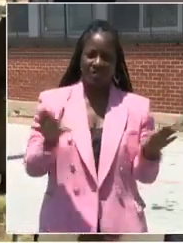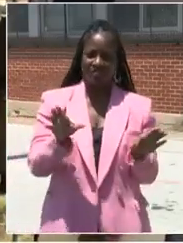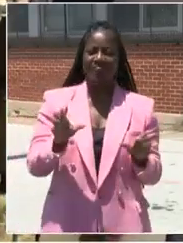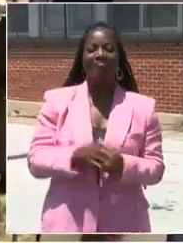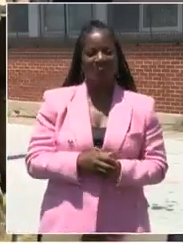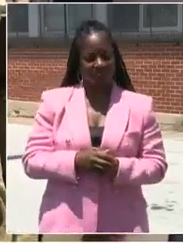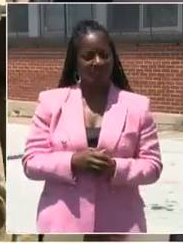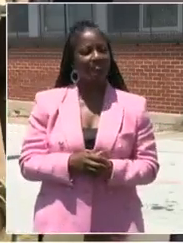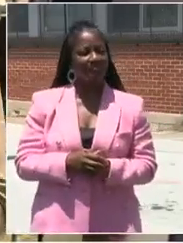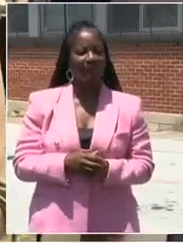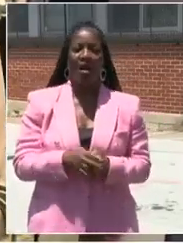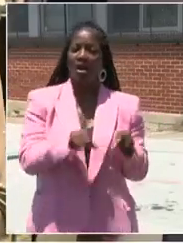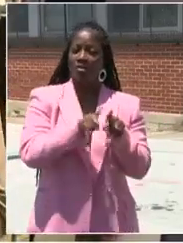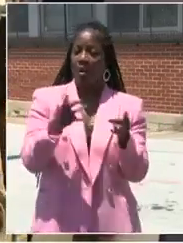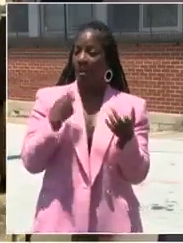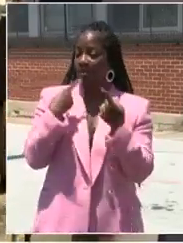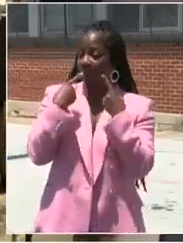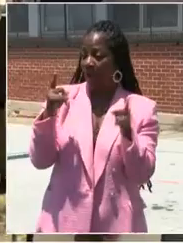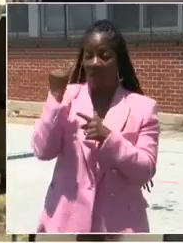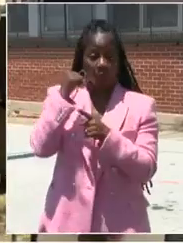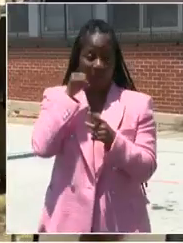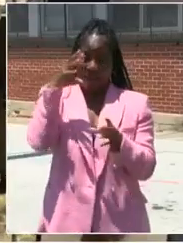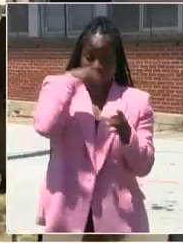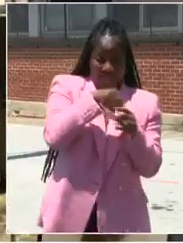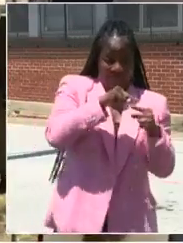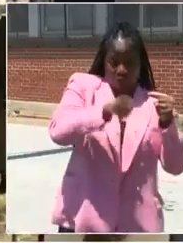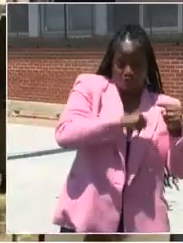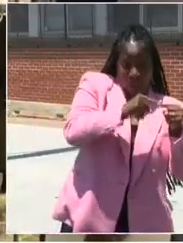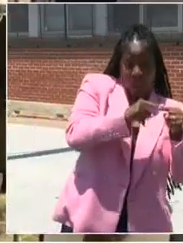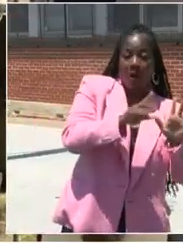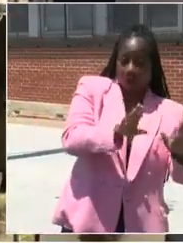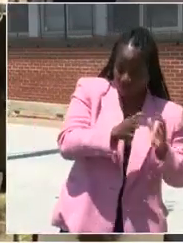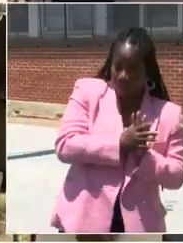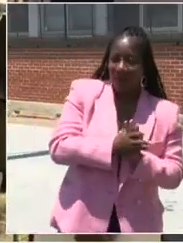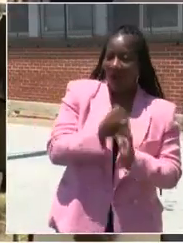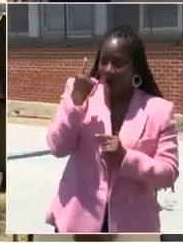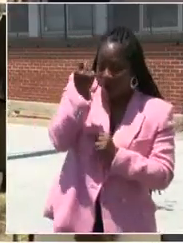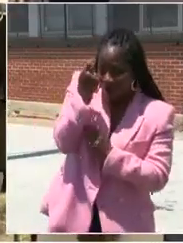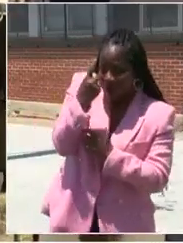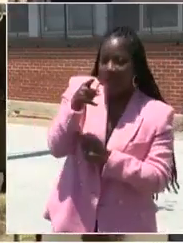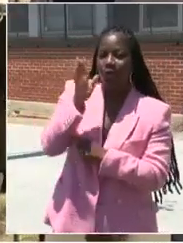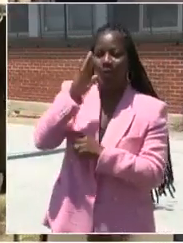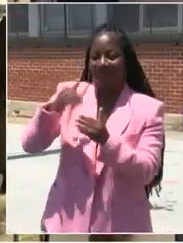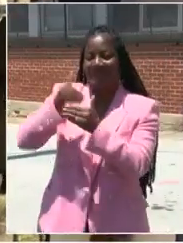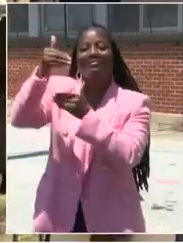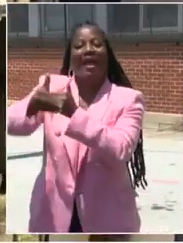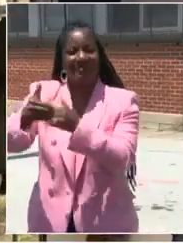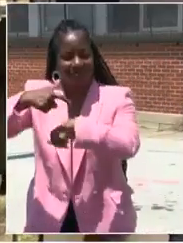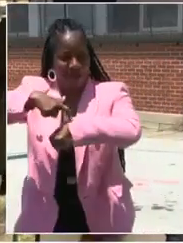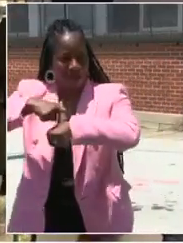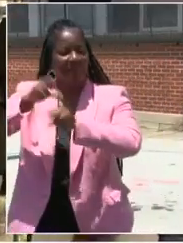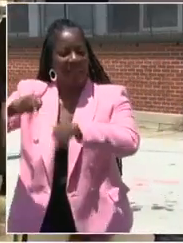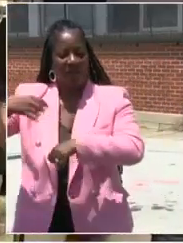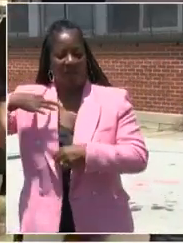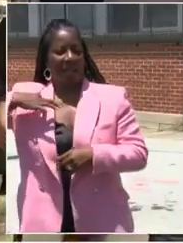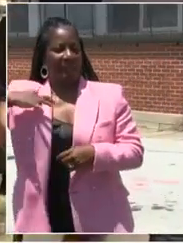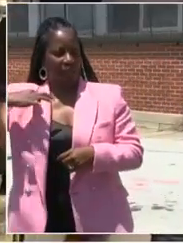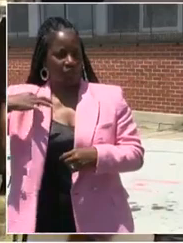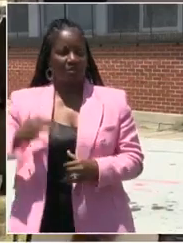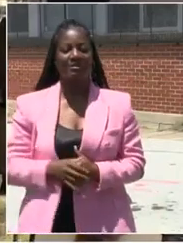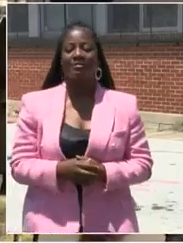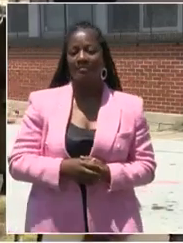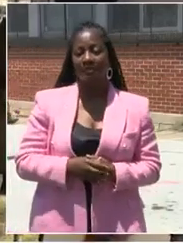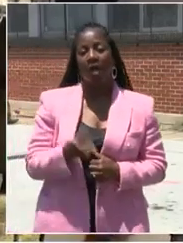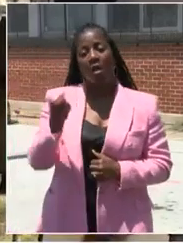to announce, if you weren't in this round, you can be considered in the next round of applications, and